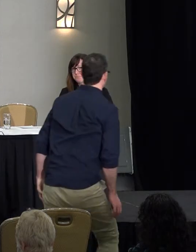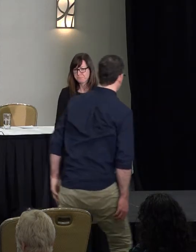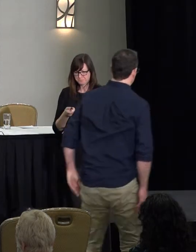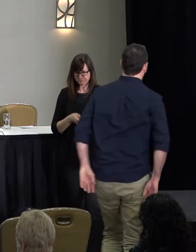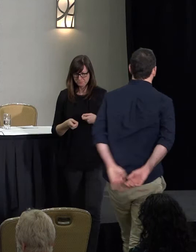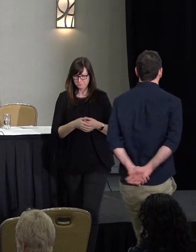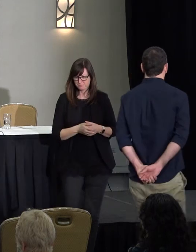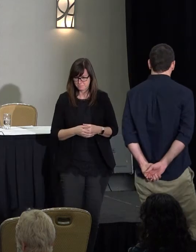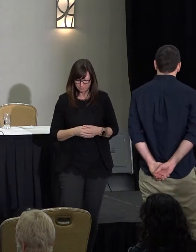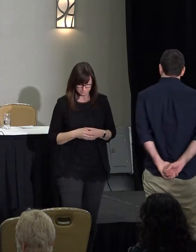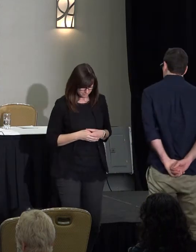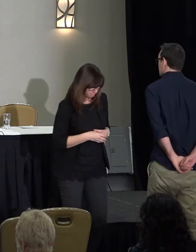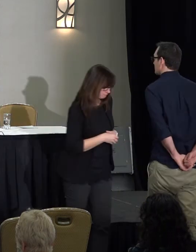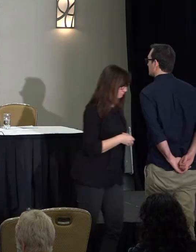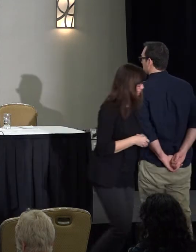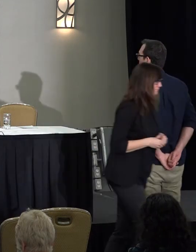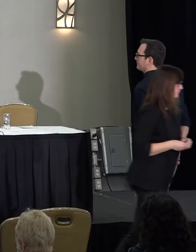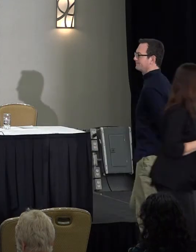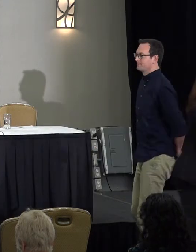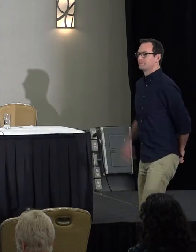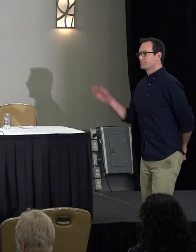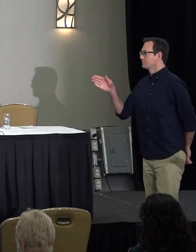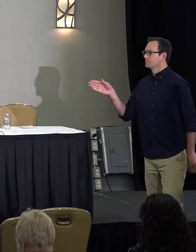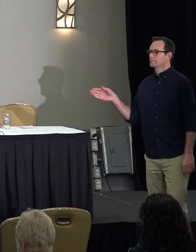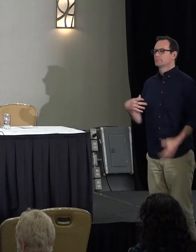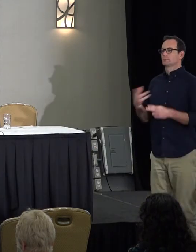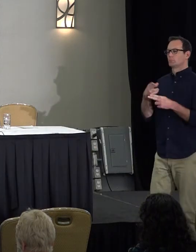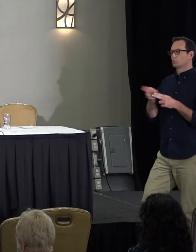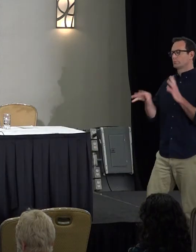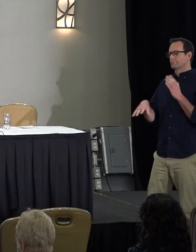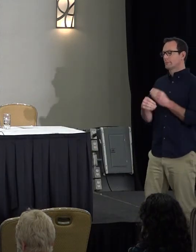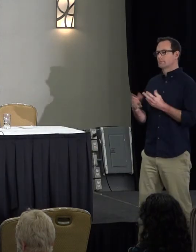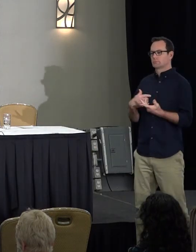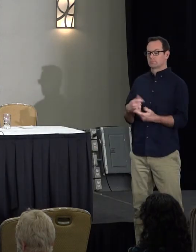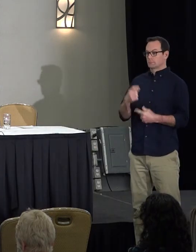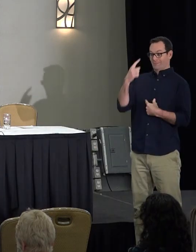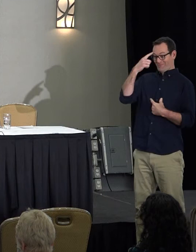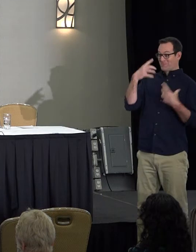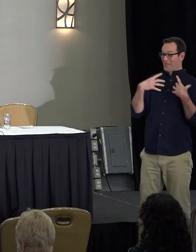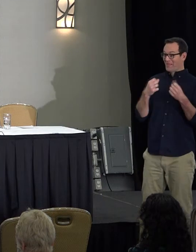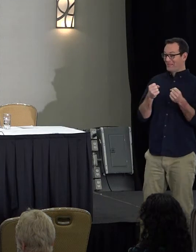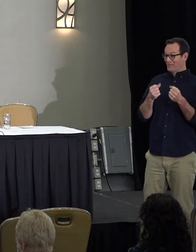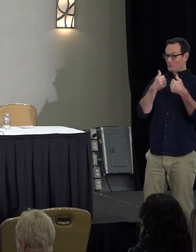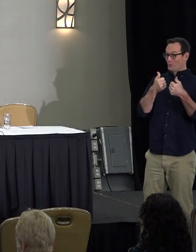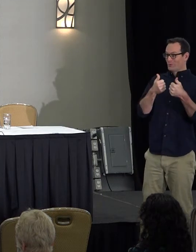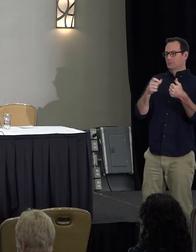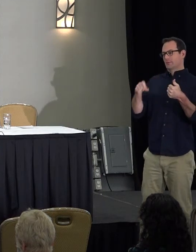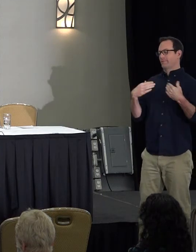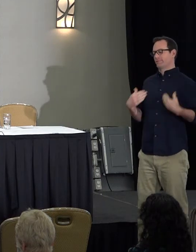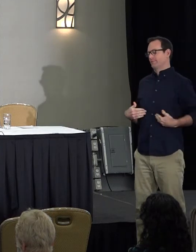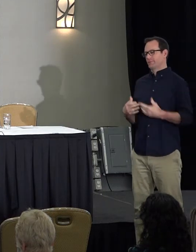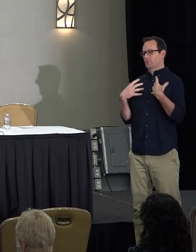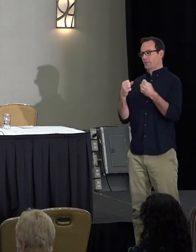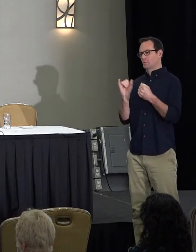Just one quick thing, too, is you can't have good mental health without having good physical health. So promoting those two are really